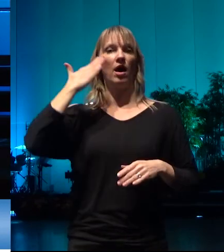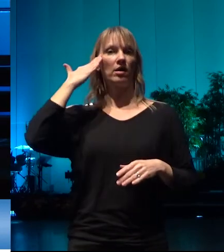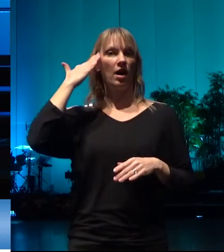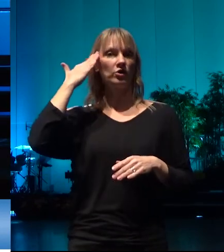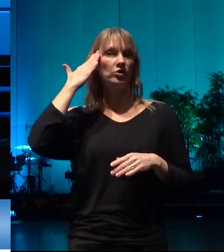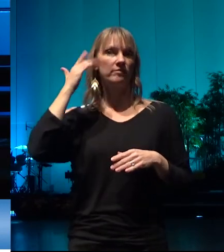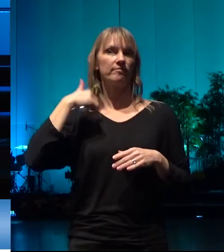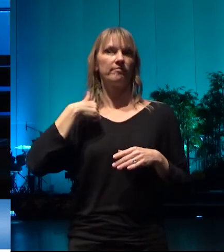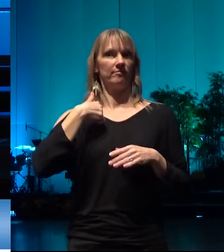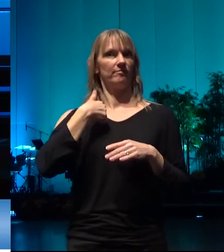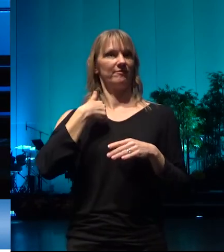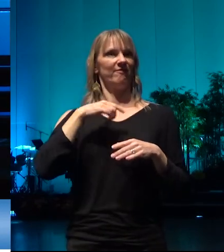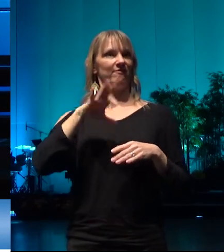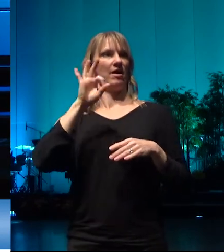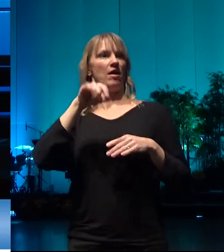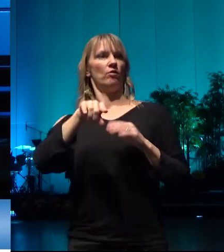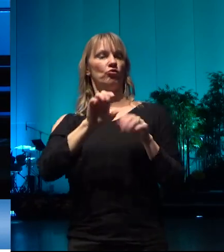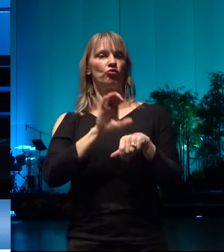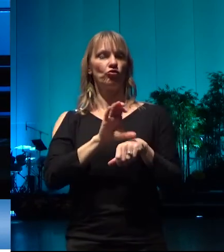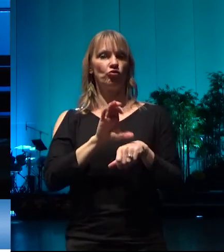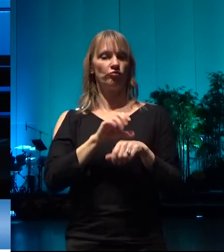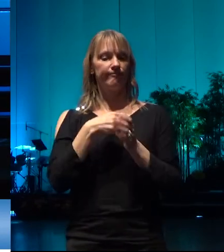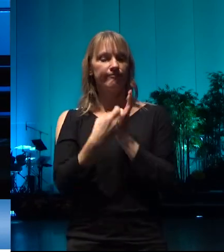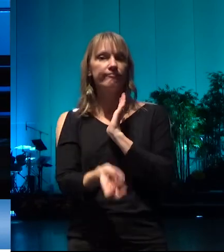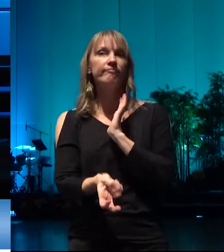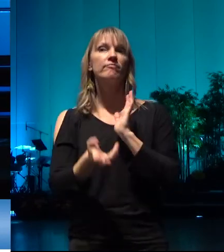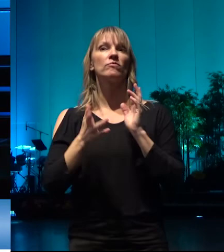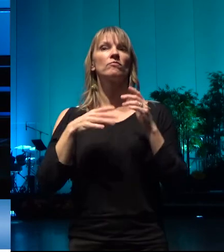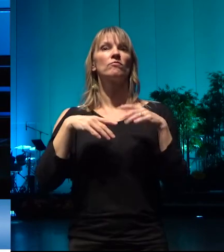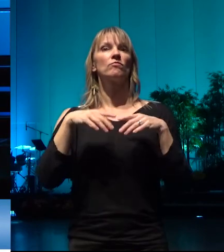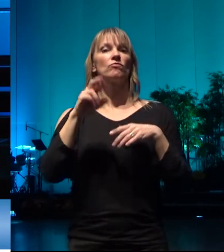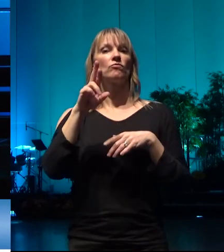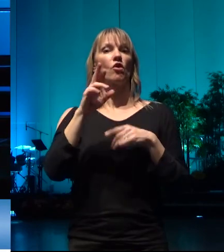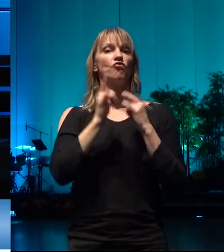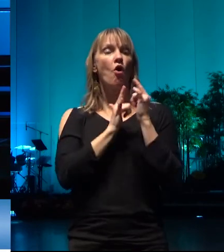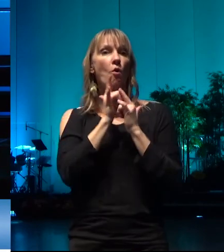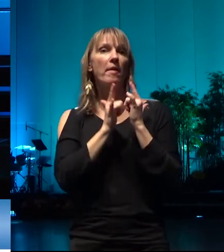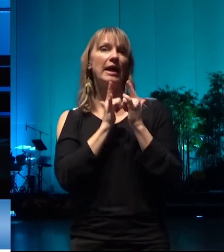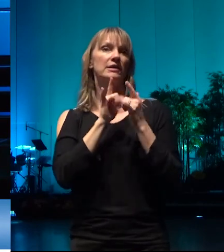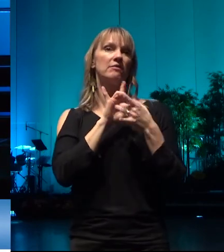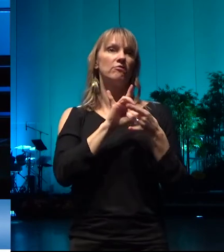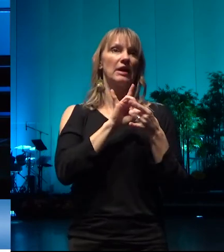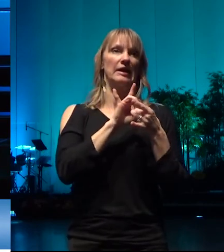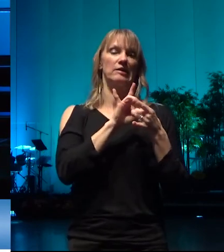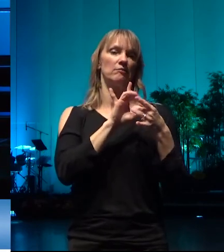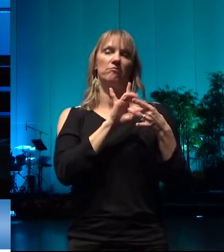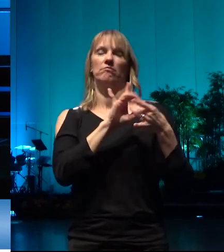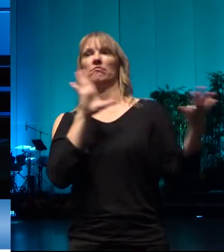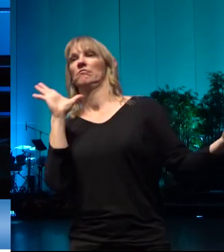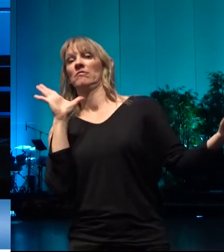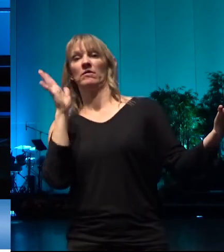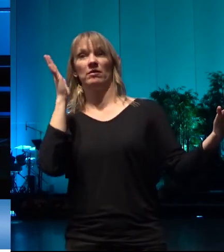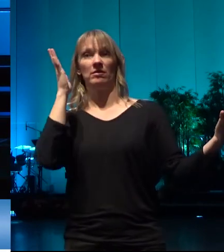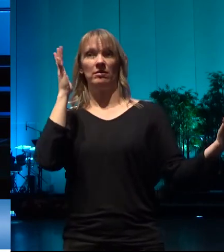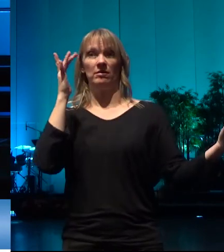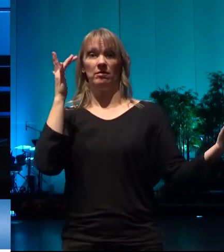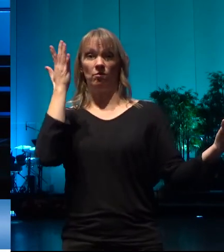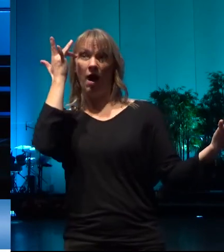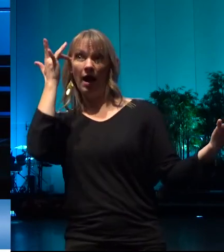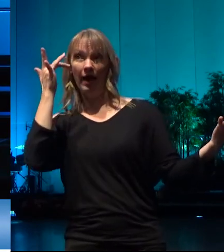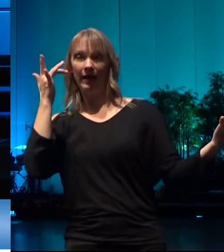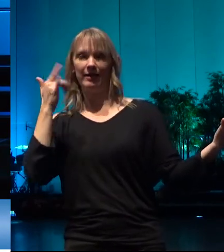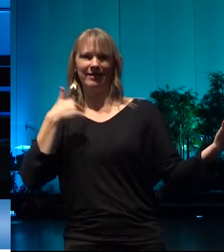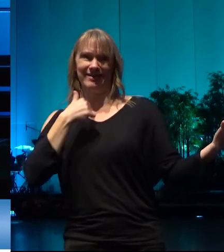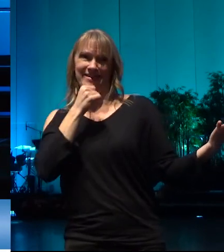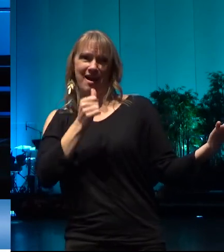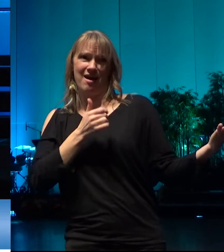my consciousness, came into this church, entered into romantic relationships that fell apart, likely because I wasn't